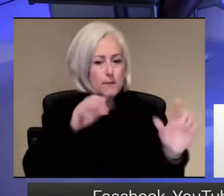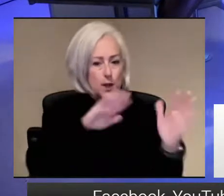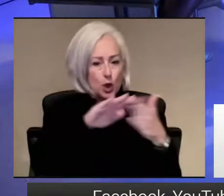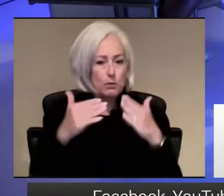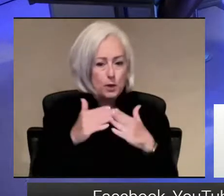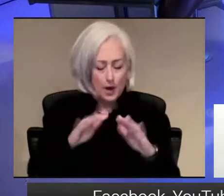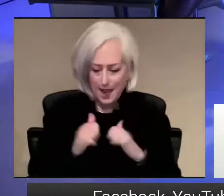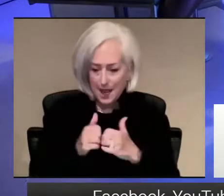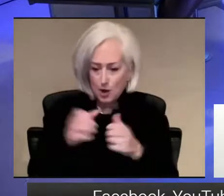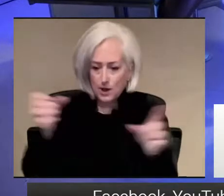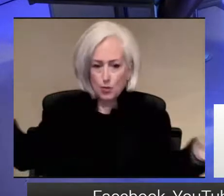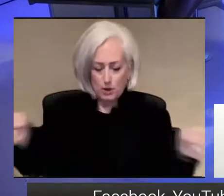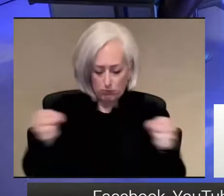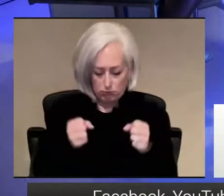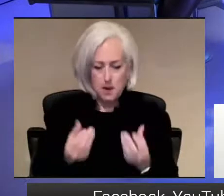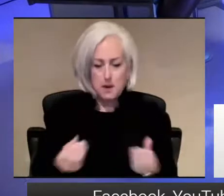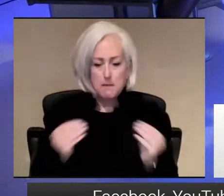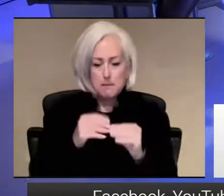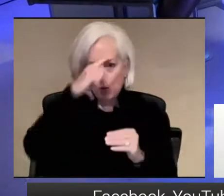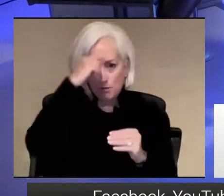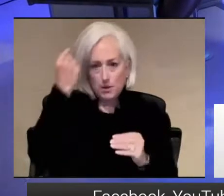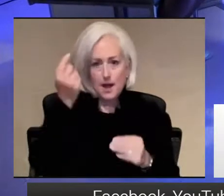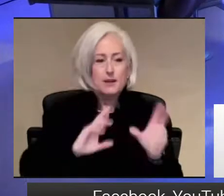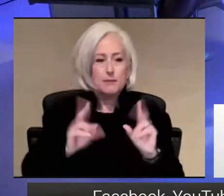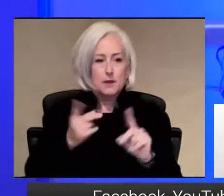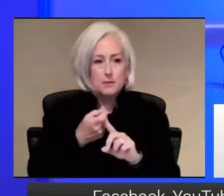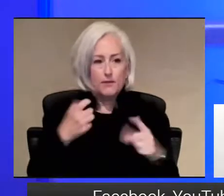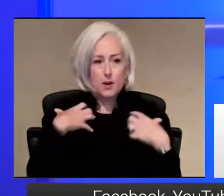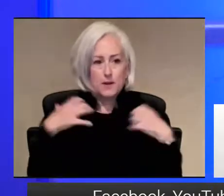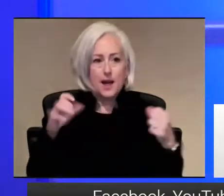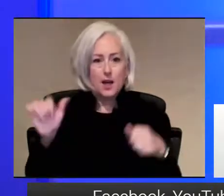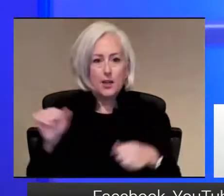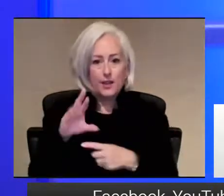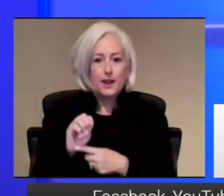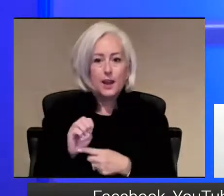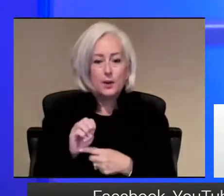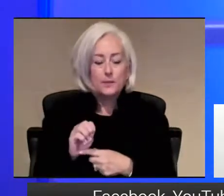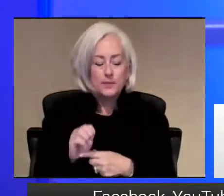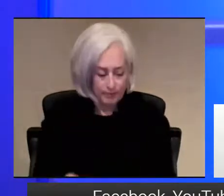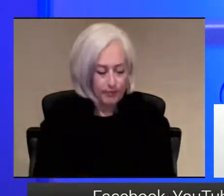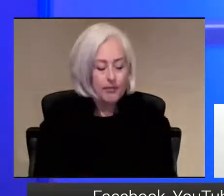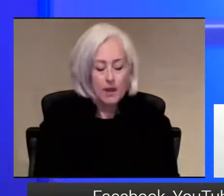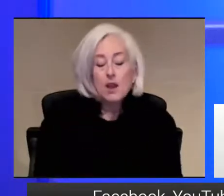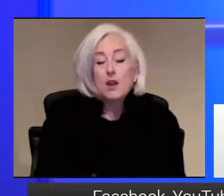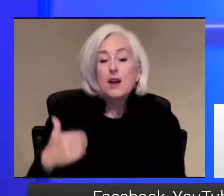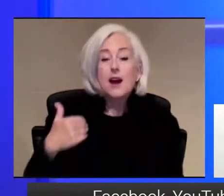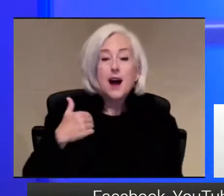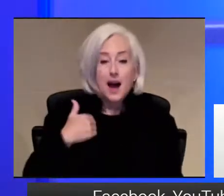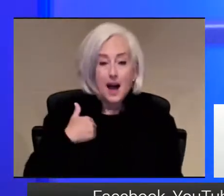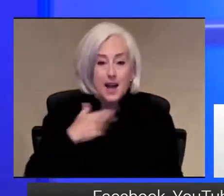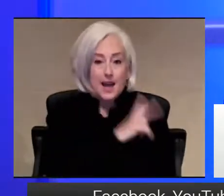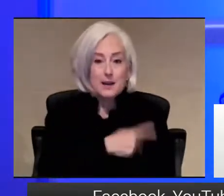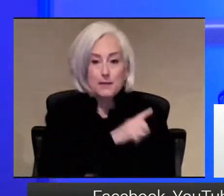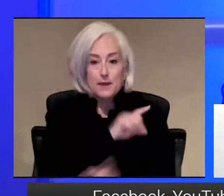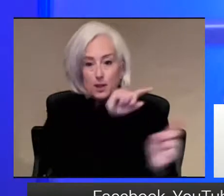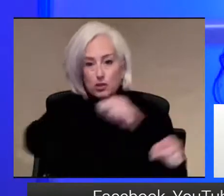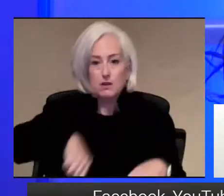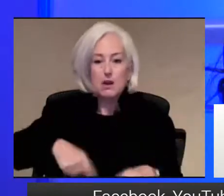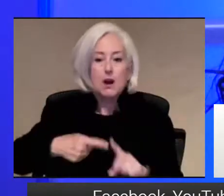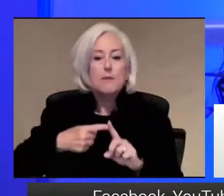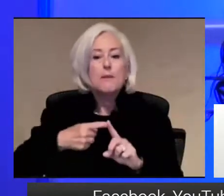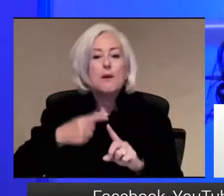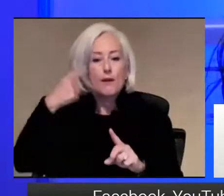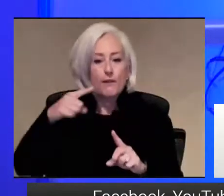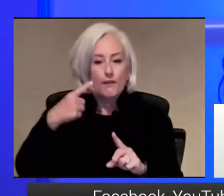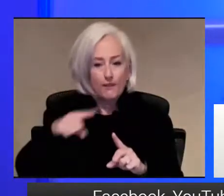disparity? I had a patient a couple of weeks ago who came in for a prenatal visit, and she came in with